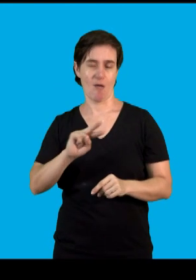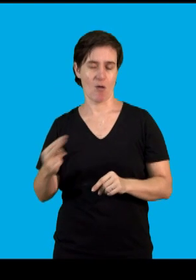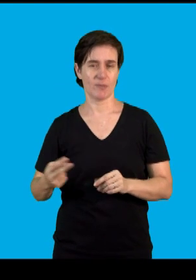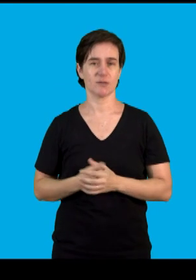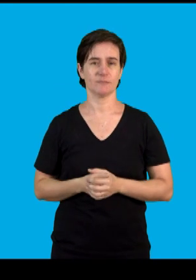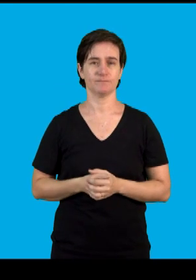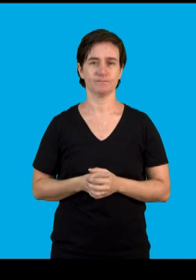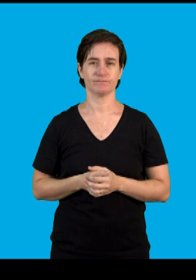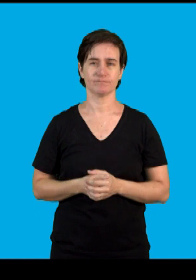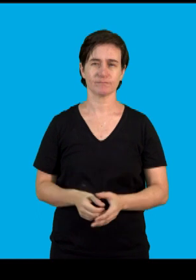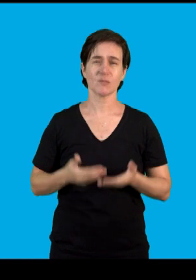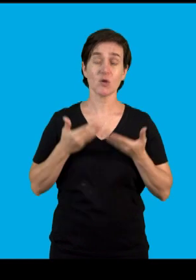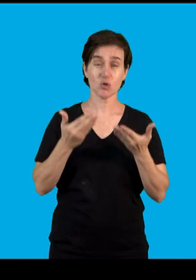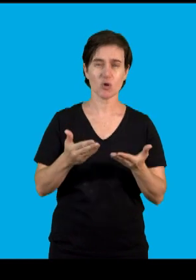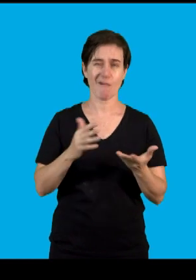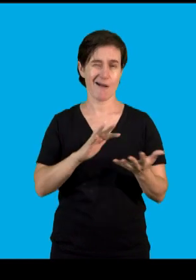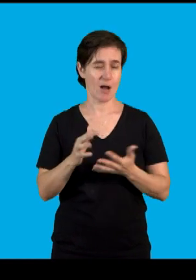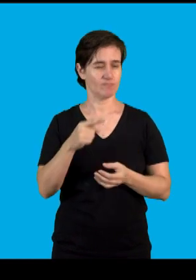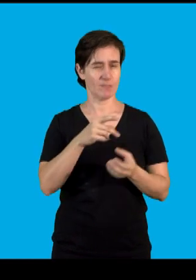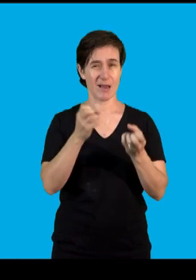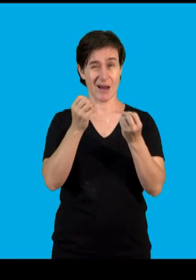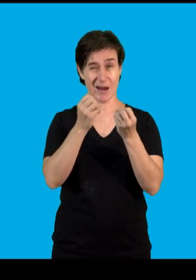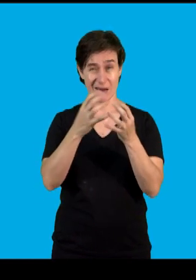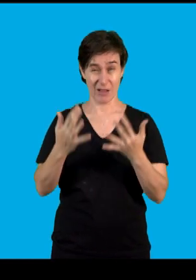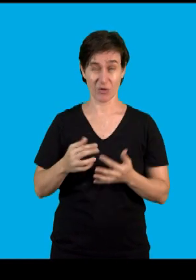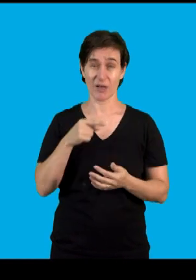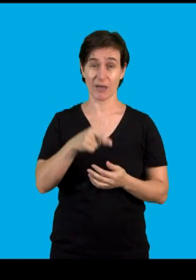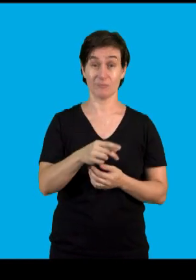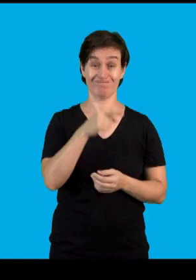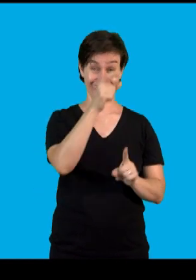Show by means of calculations that Mrs. Rogue lost